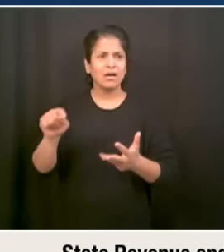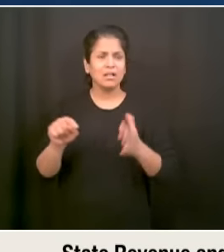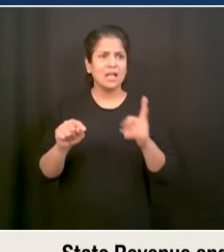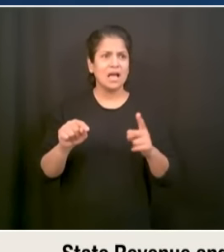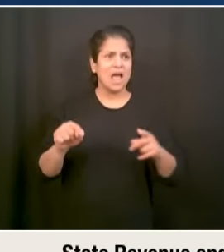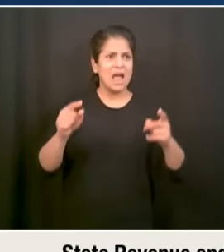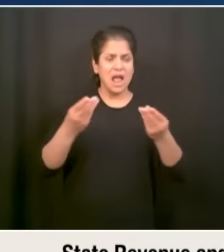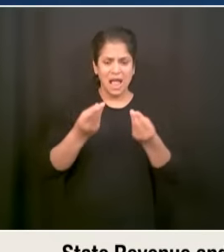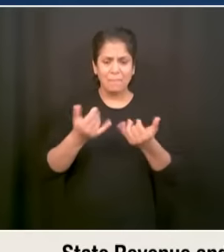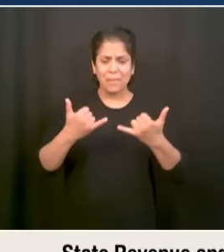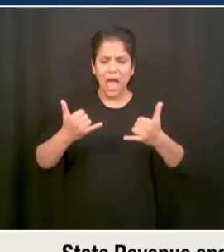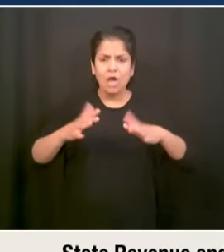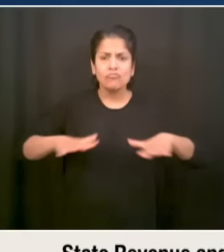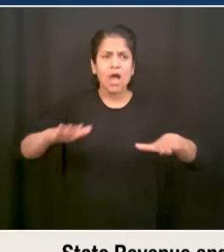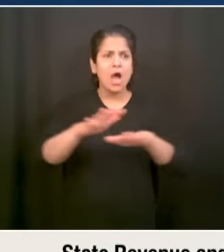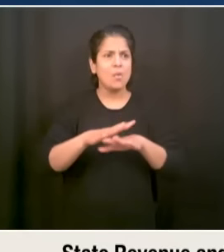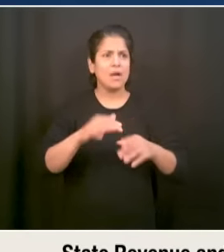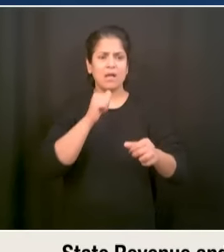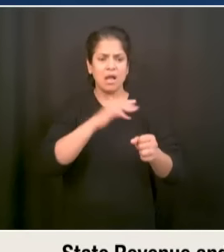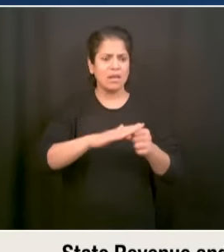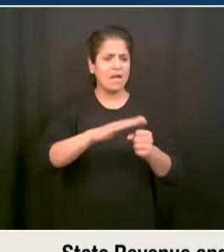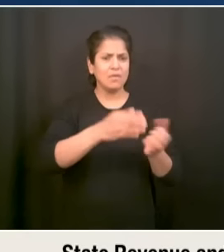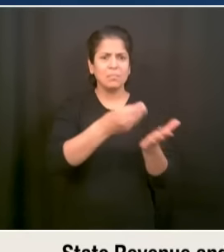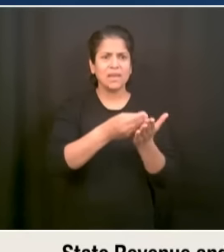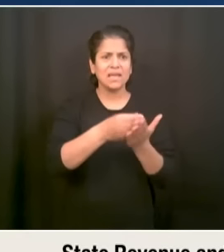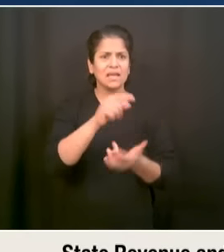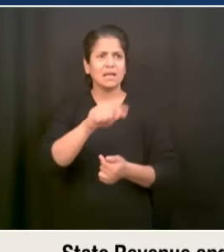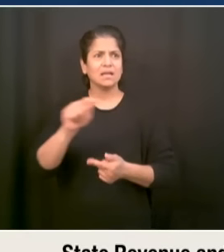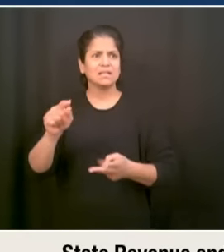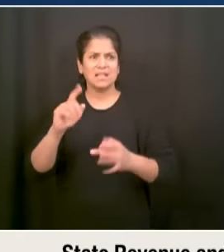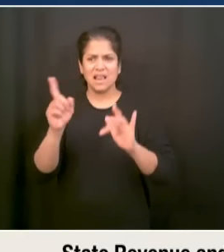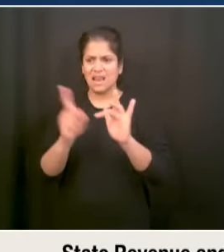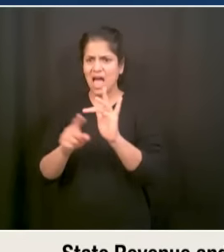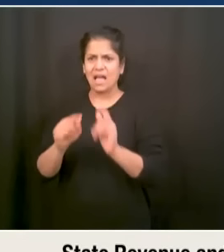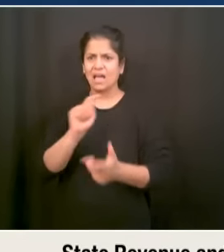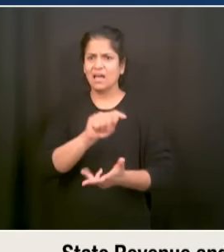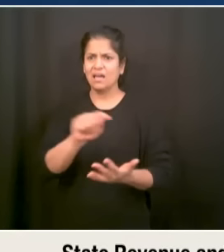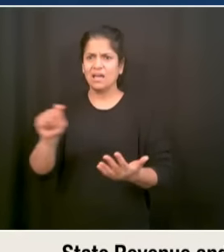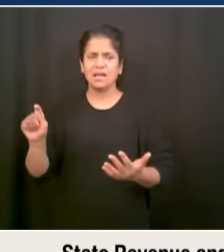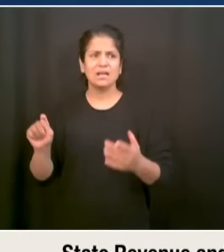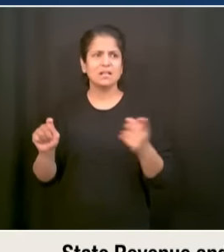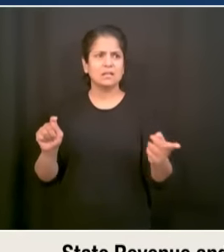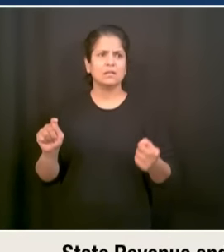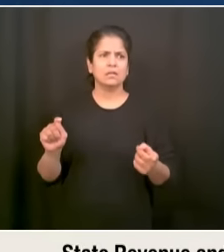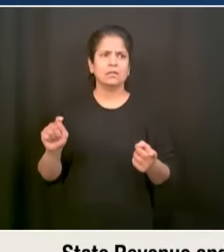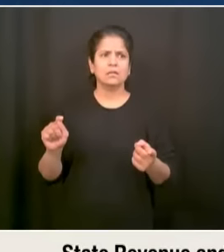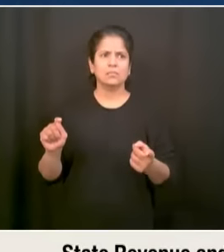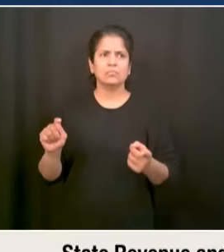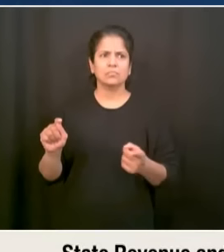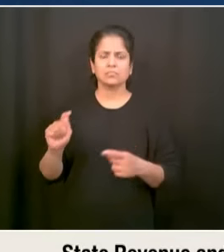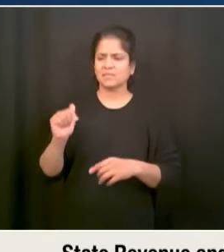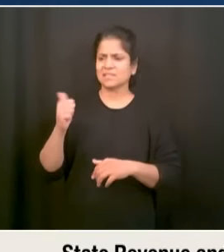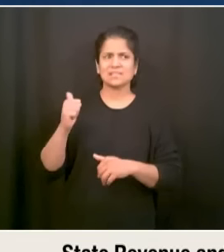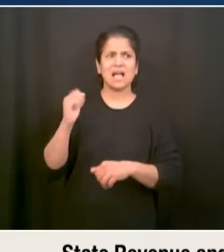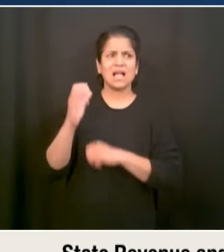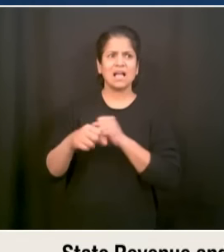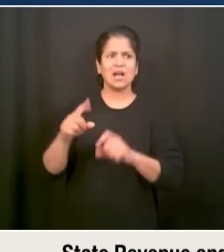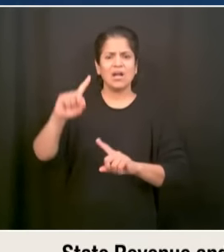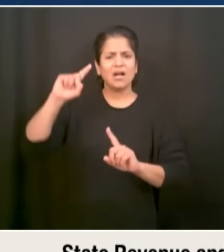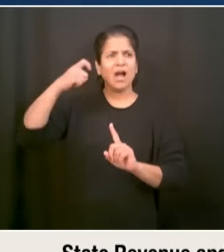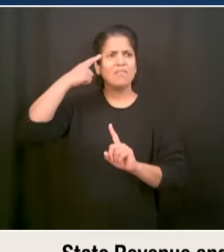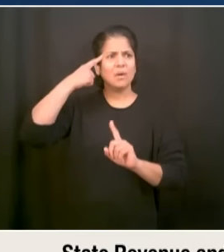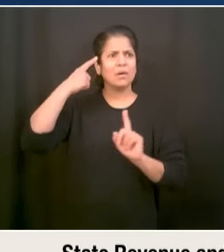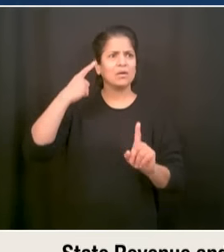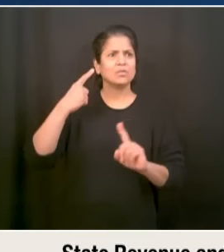$21.2 billion gap occurred because over the decade Governor Cuomo was in office, the state saw our city as a place from which wealth